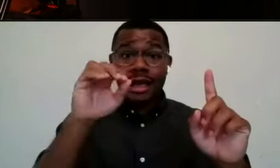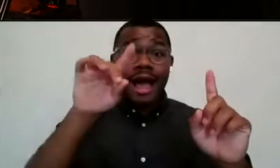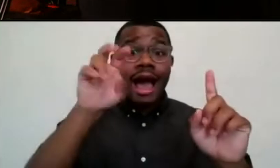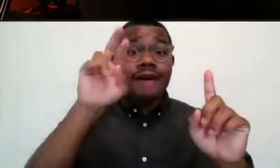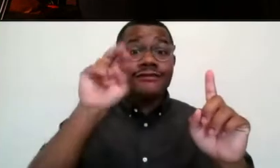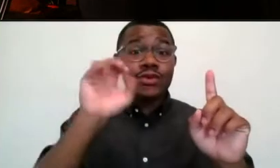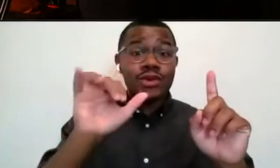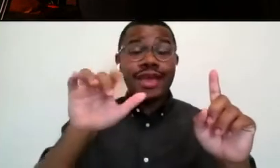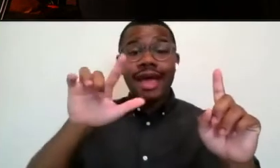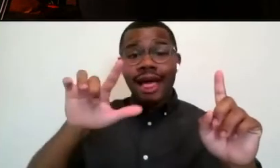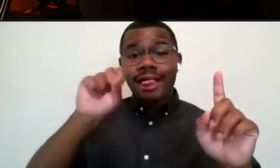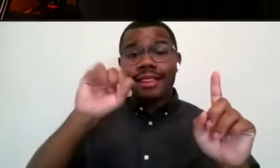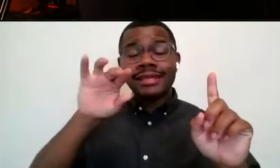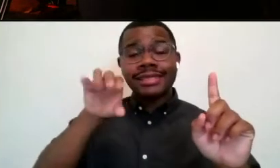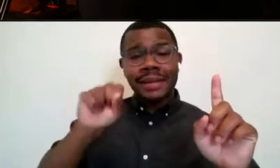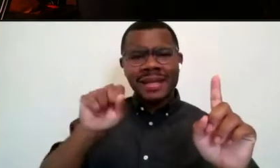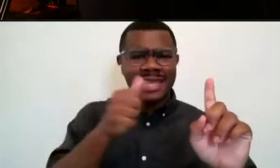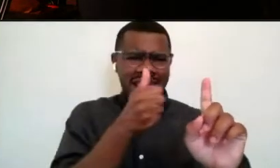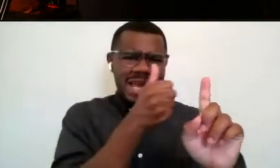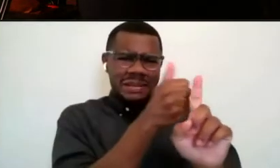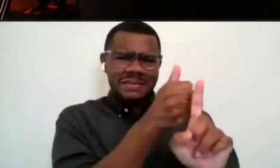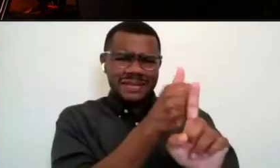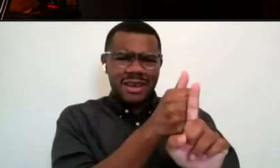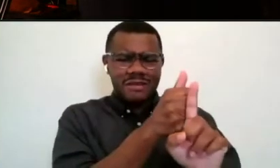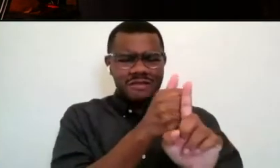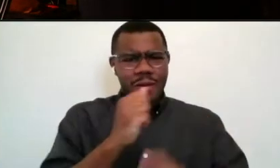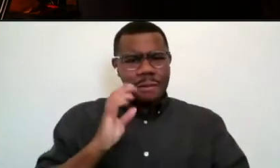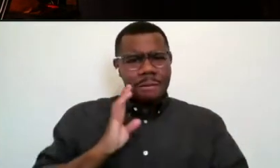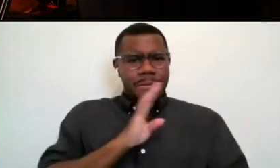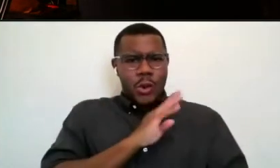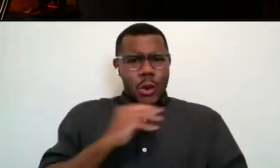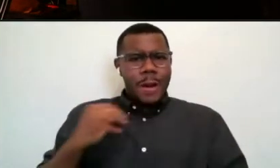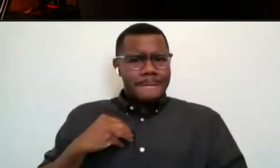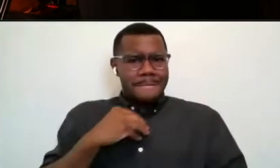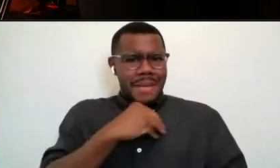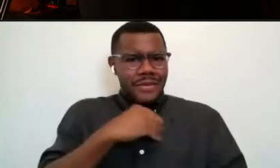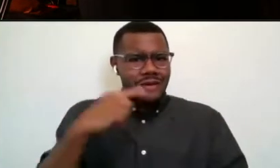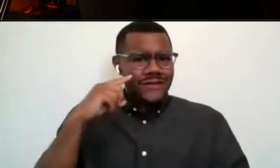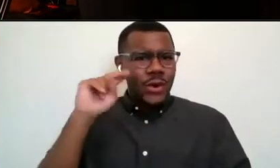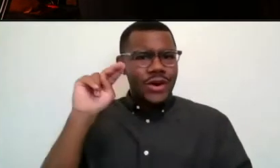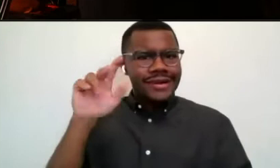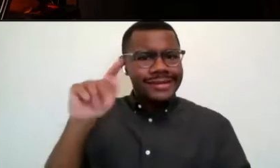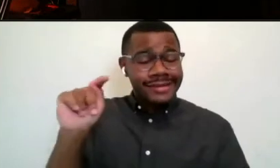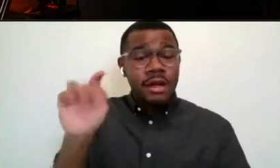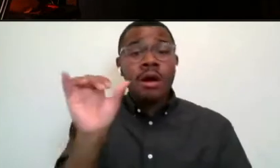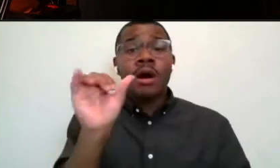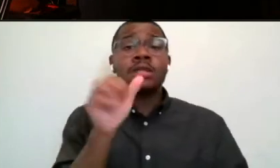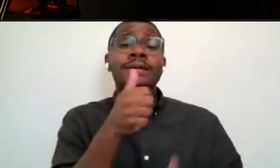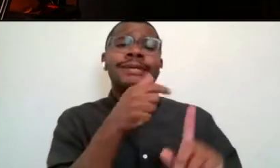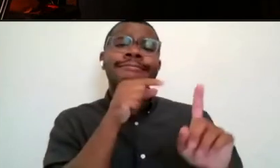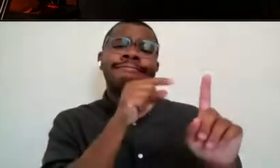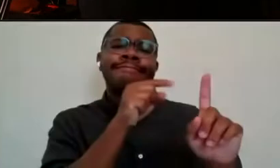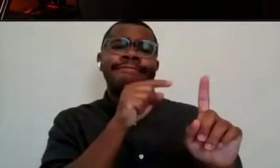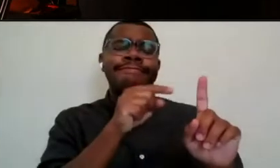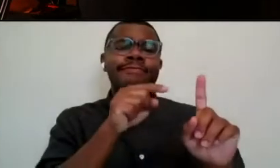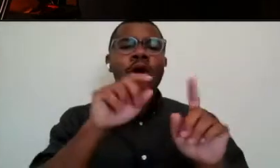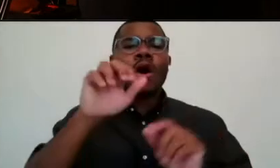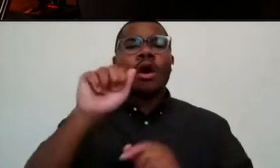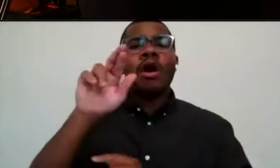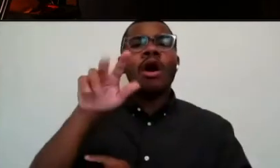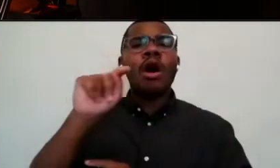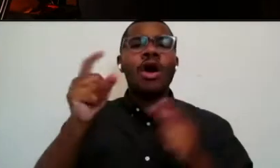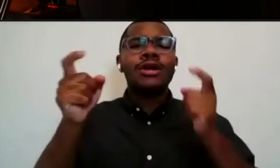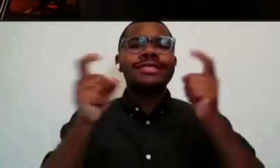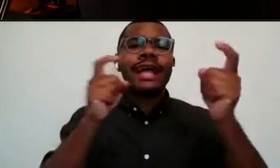to being a NET board member, is the artistic director of HartBeat Ensemble in Hartford,